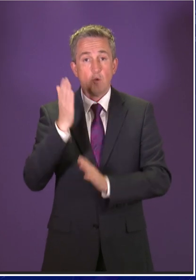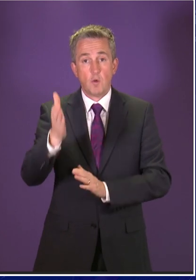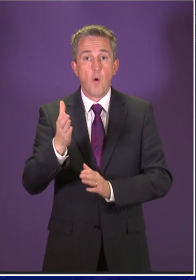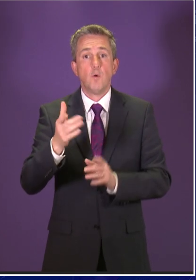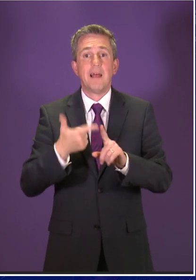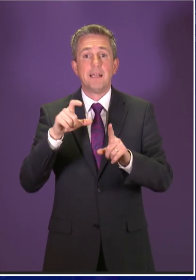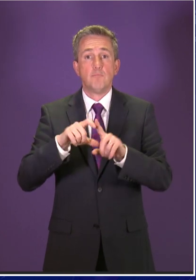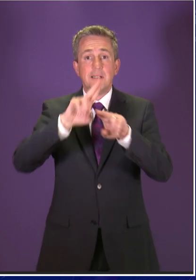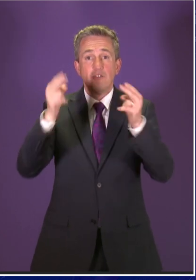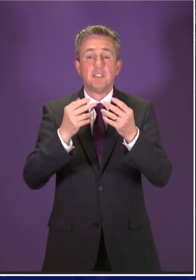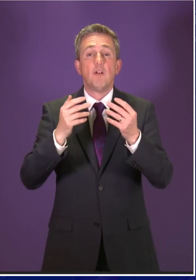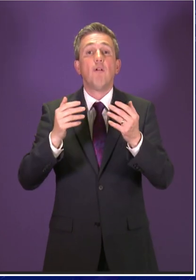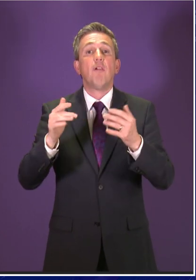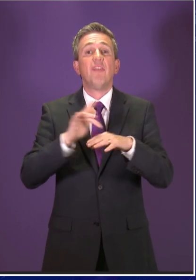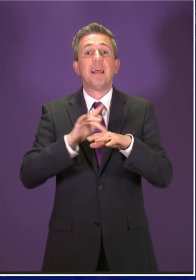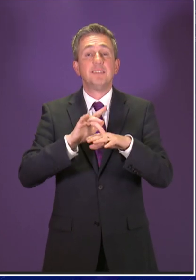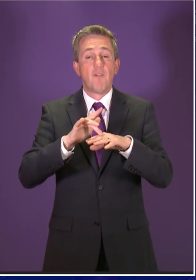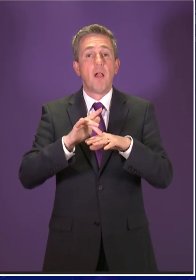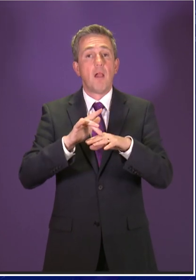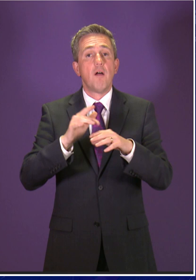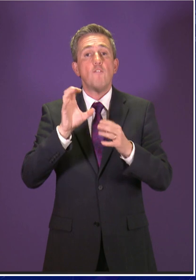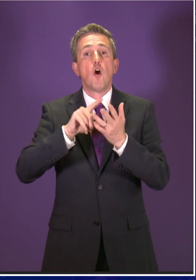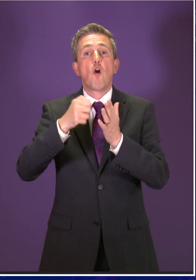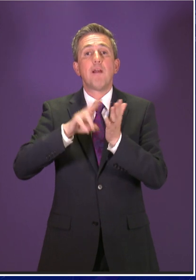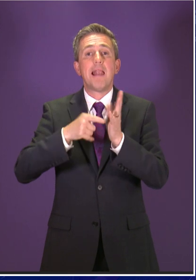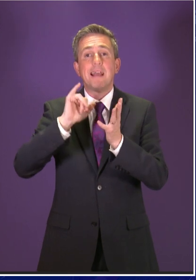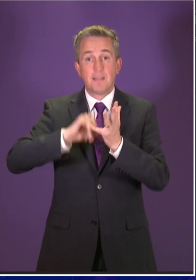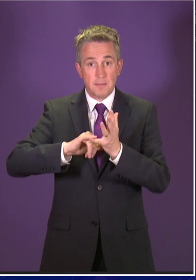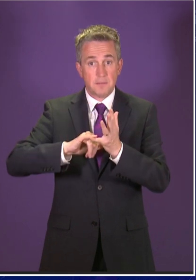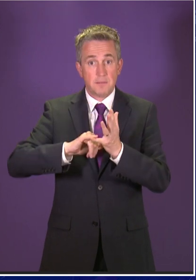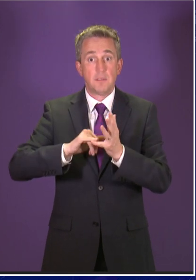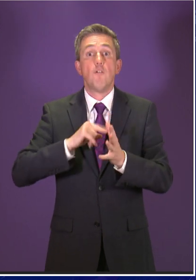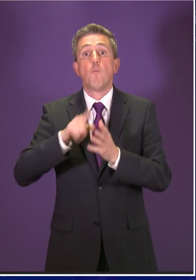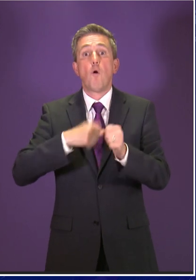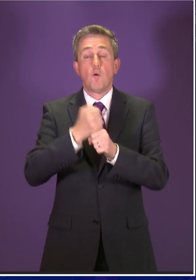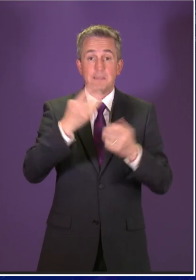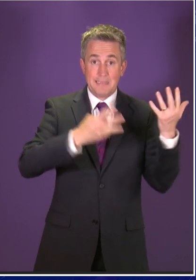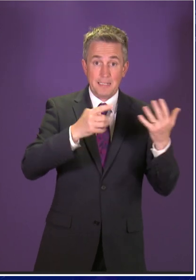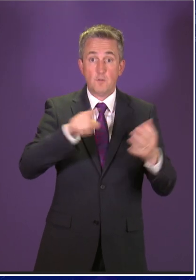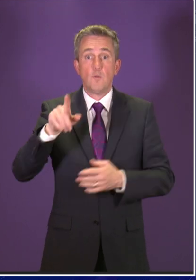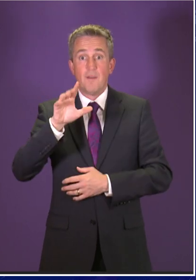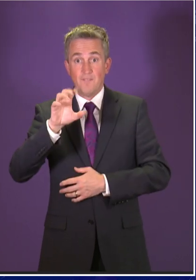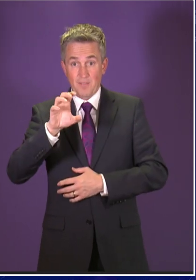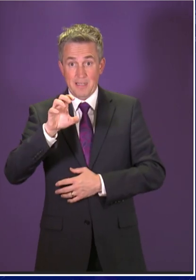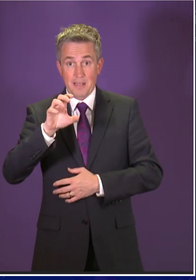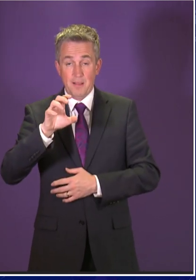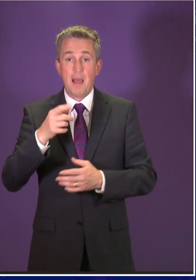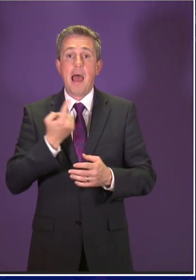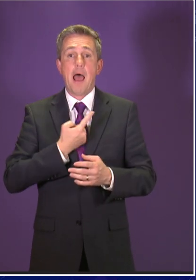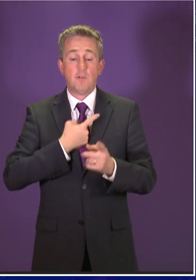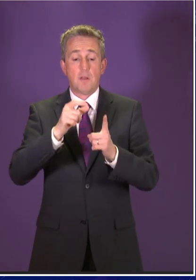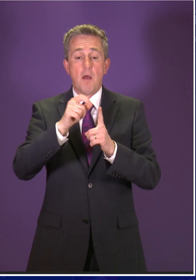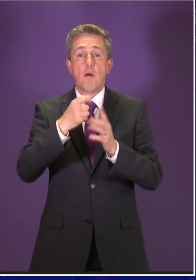at the Edinburgh International Festival. From August 19th to 15th, I played the part of Prospero in